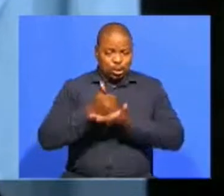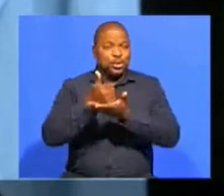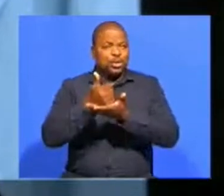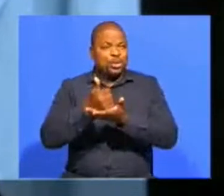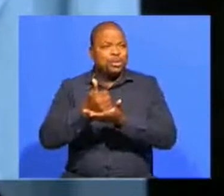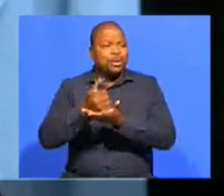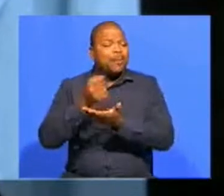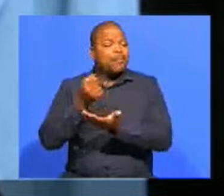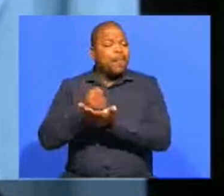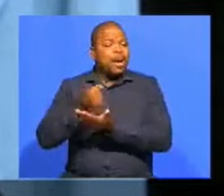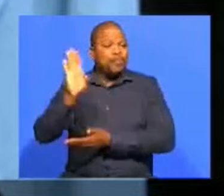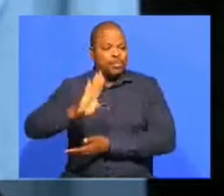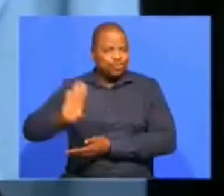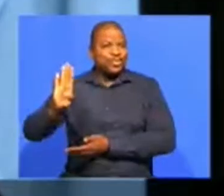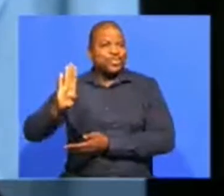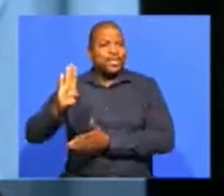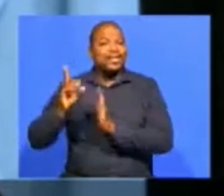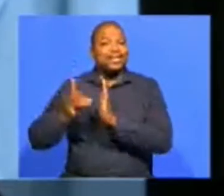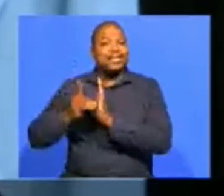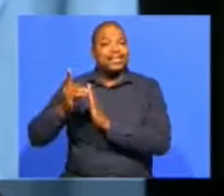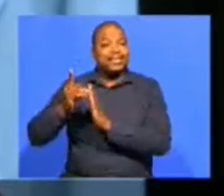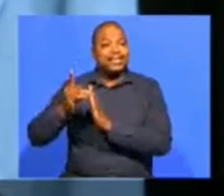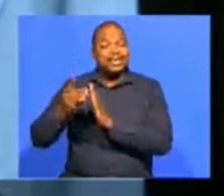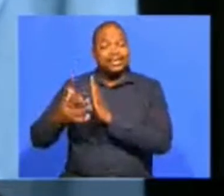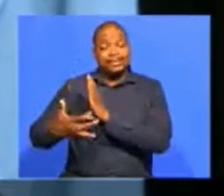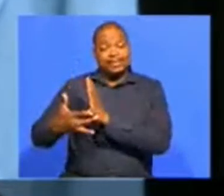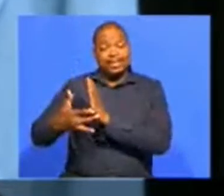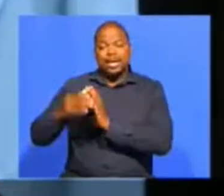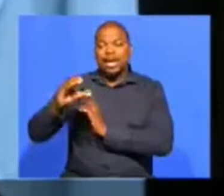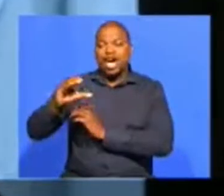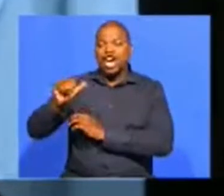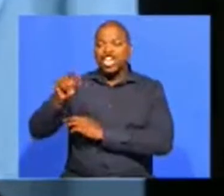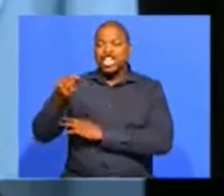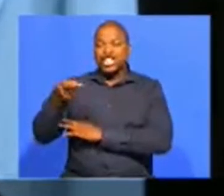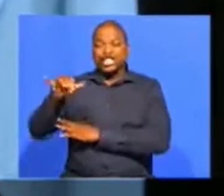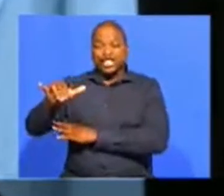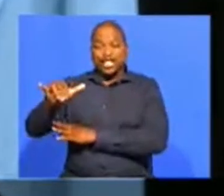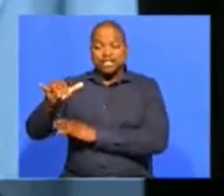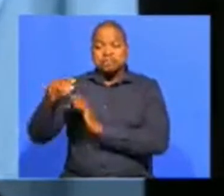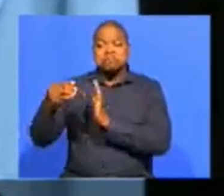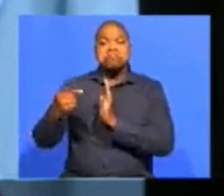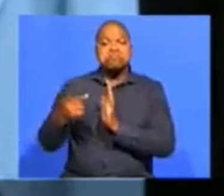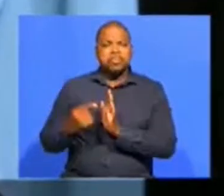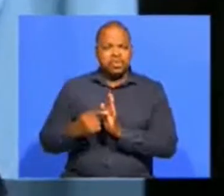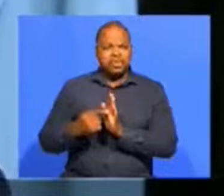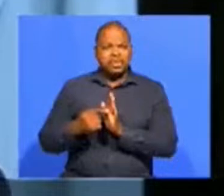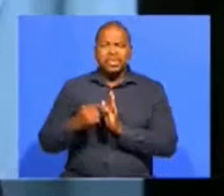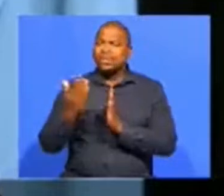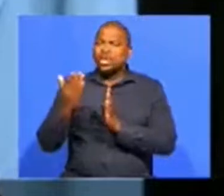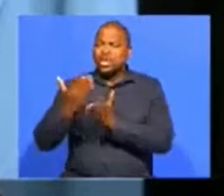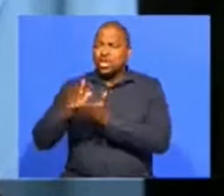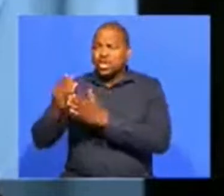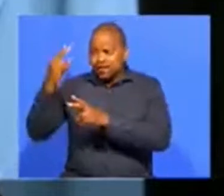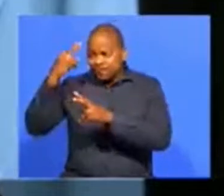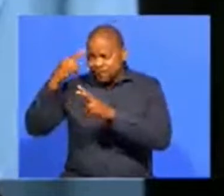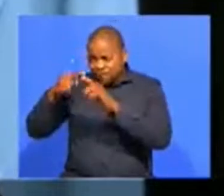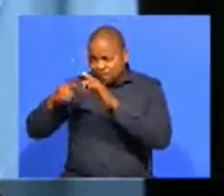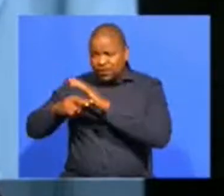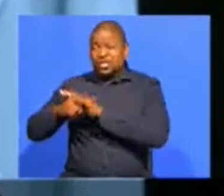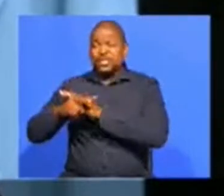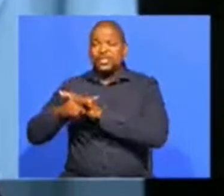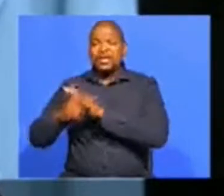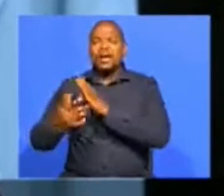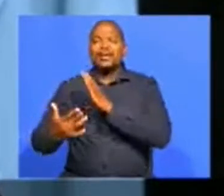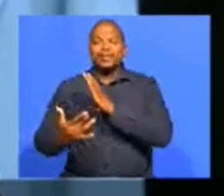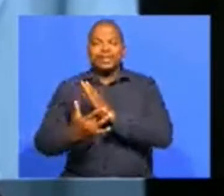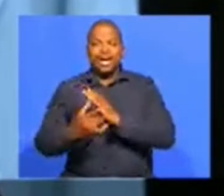Central Bank of Botswana in the development of its digital currency. This venture speaks to our shared vision of